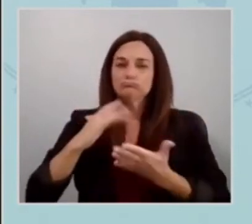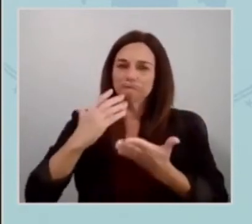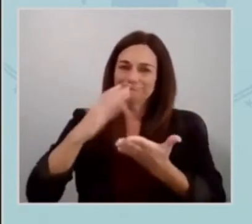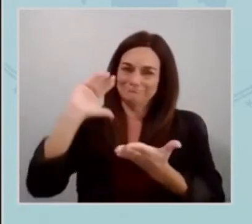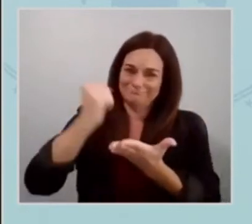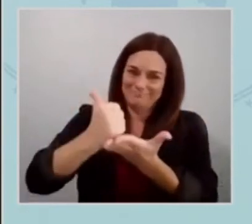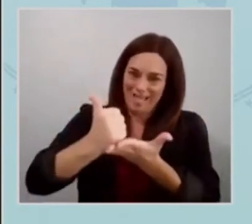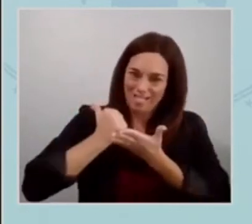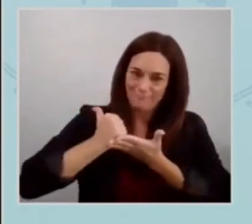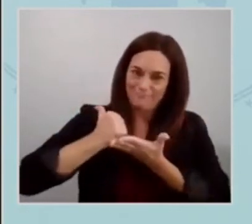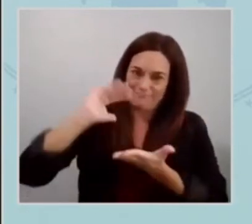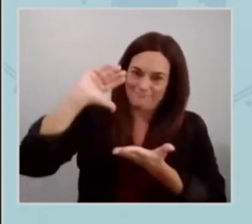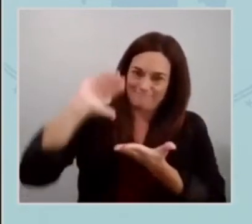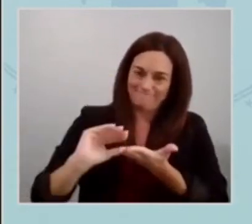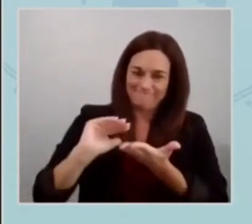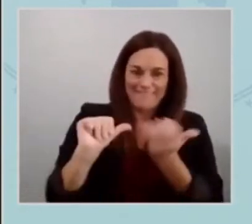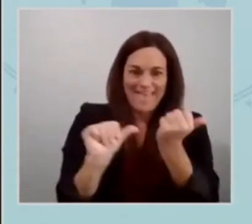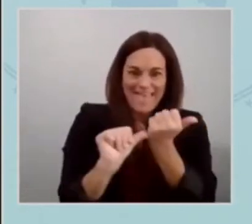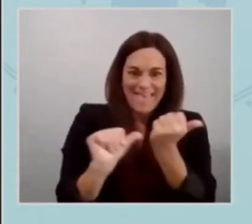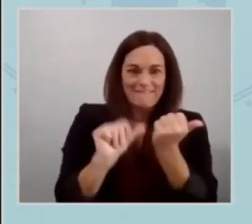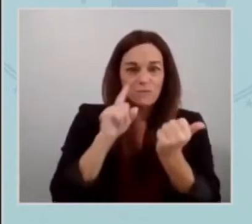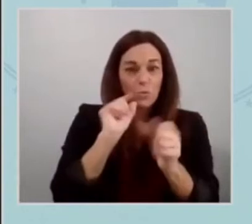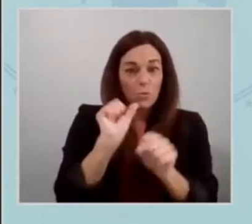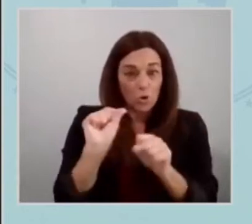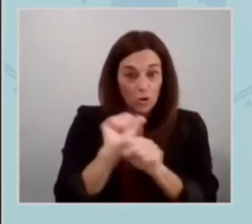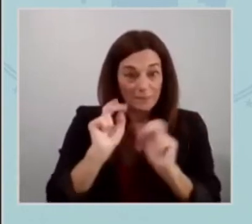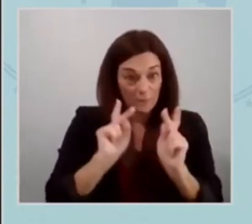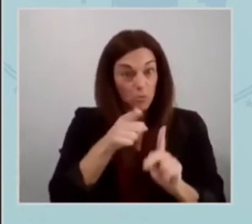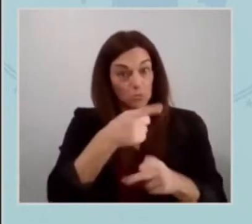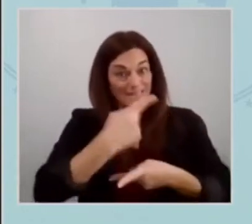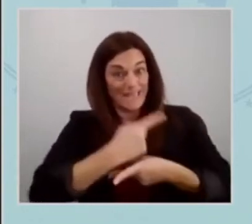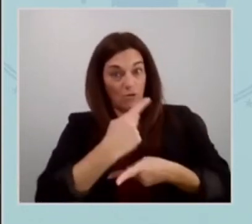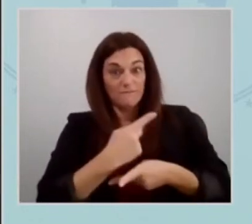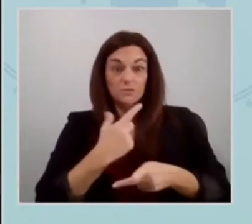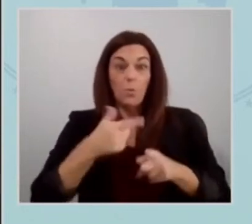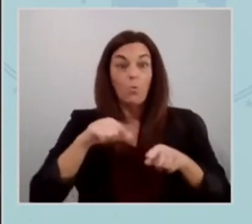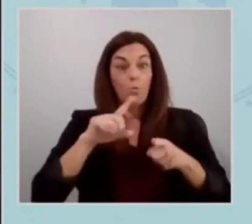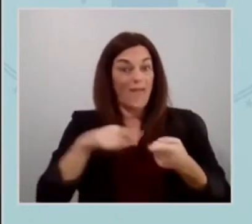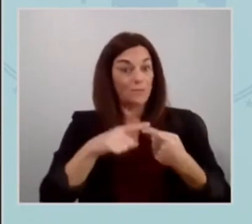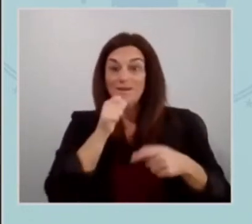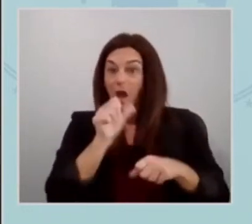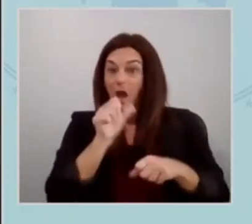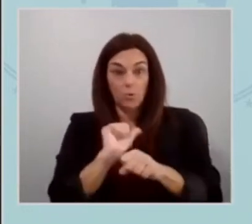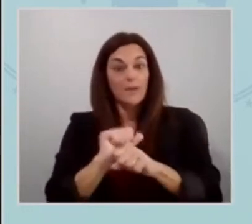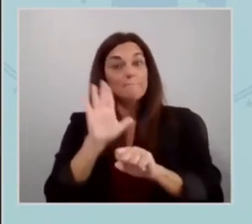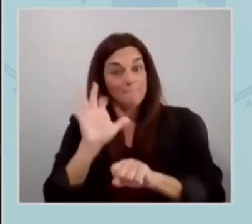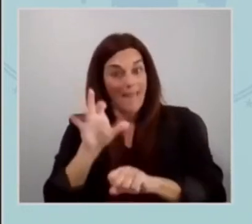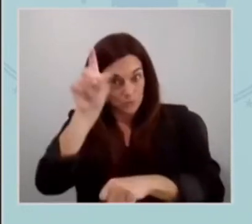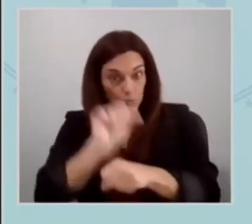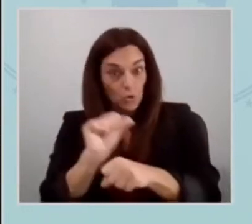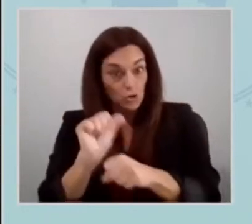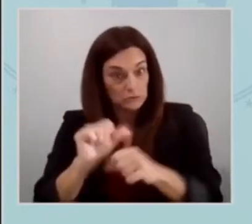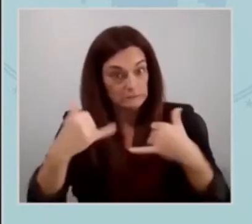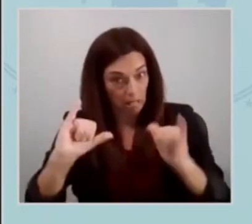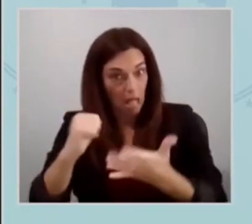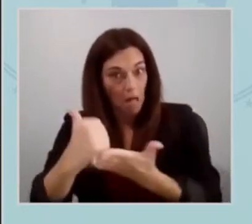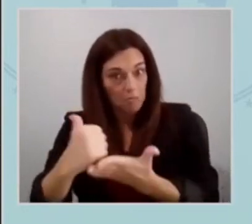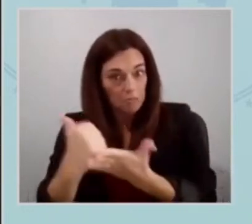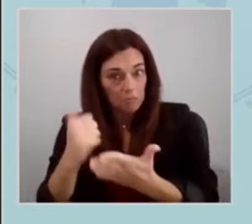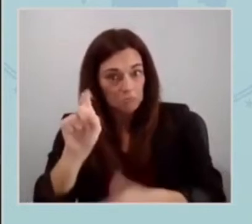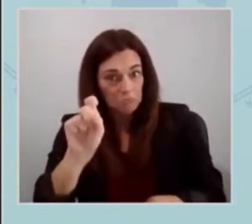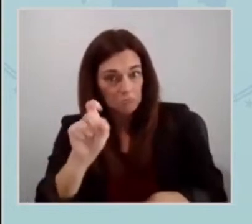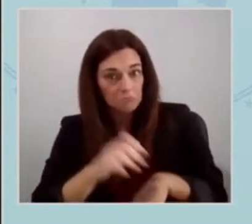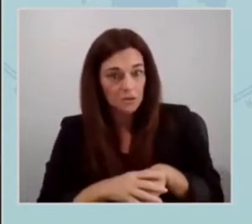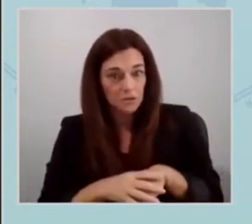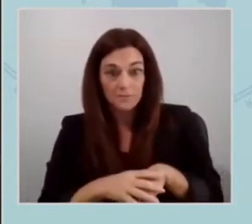people. Again, my biggest concern is a relief for working people. Okay, you're going to take care of us while we're not working, but